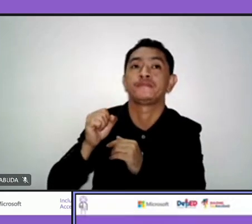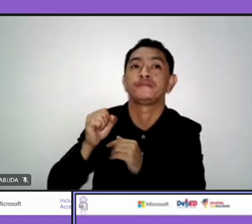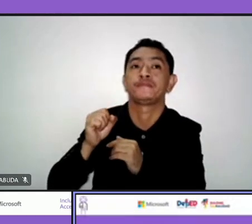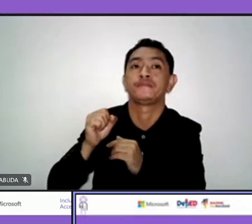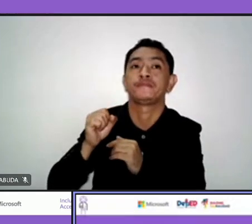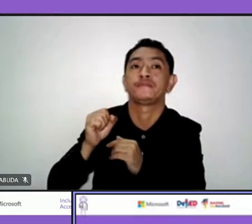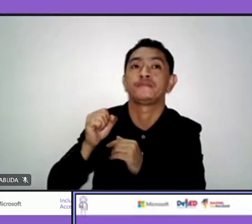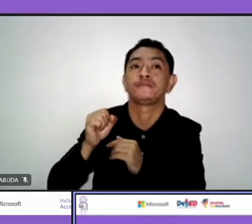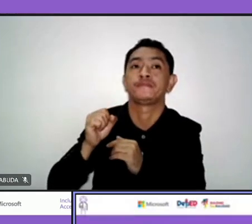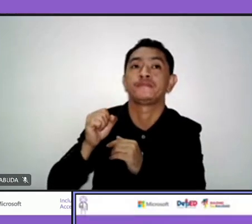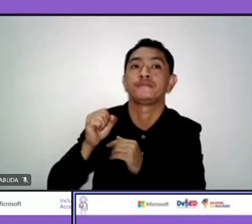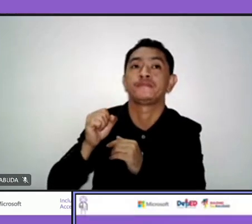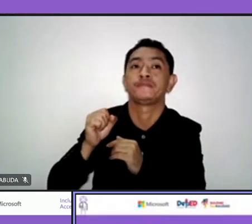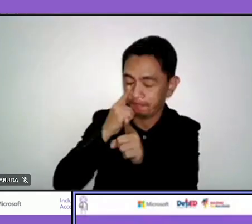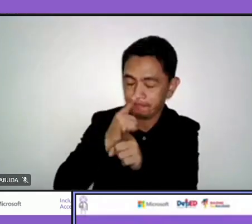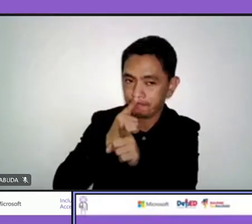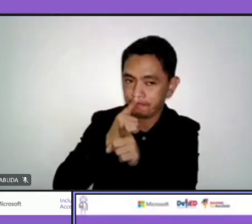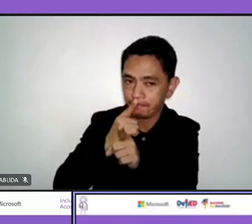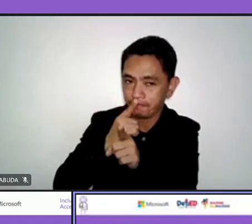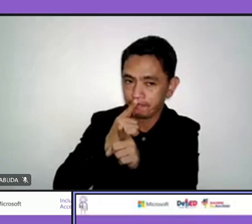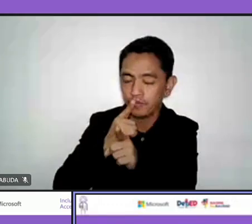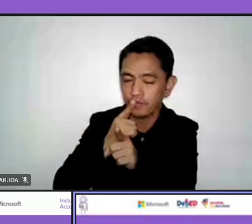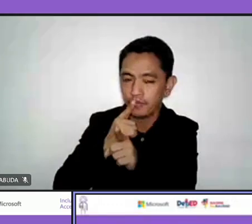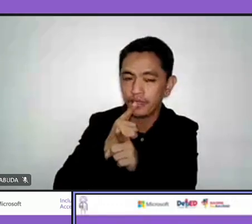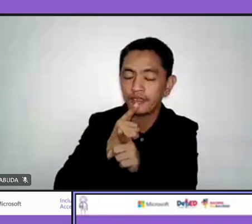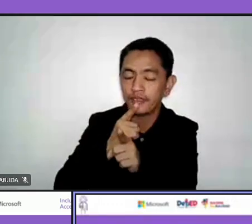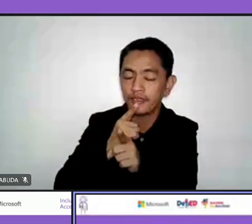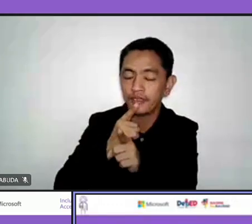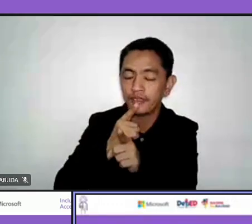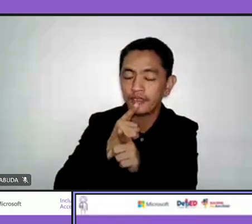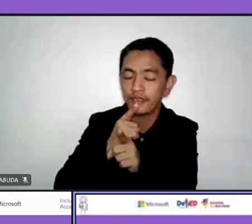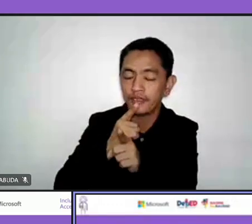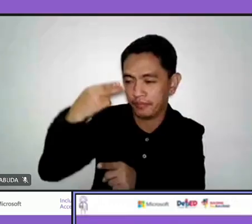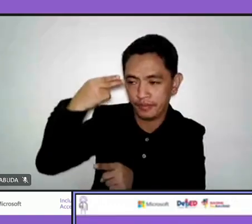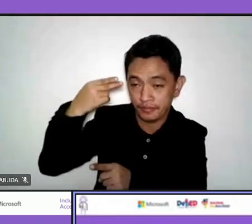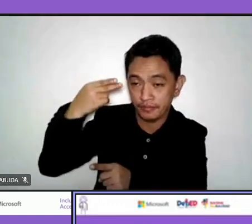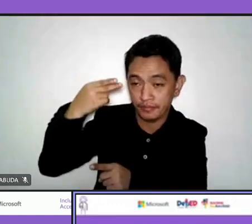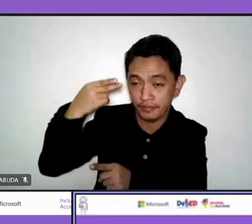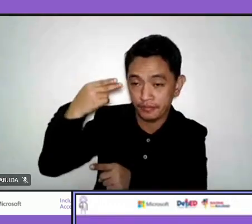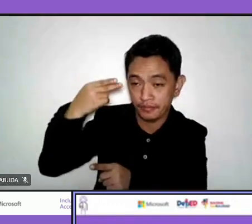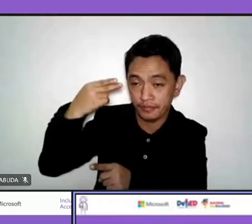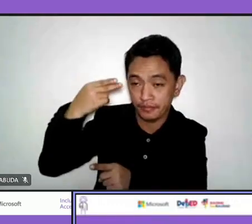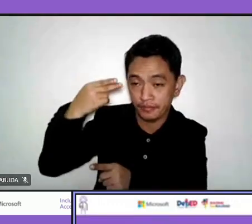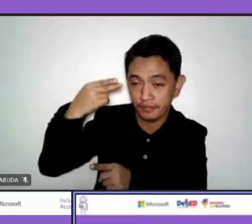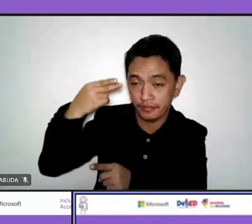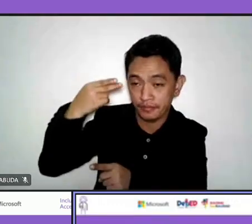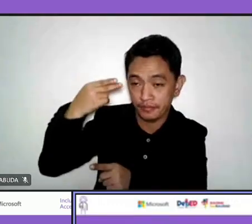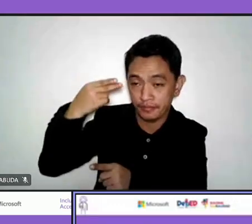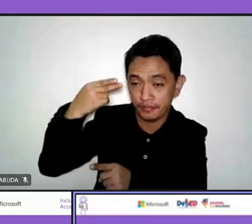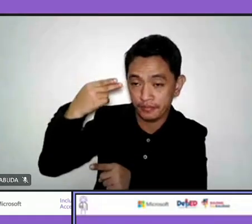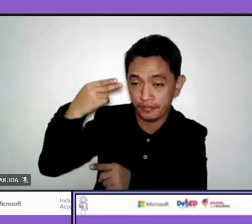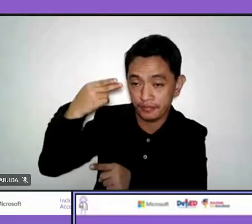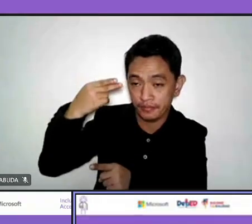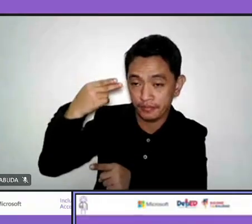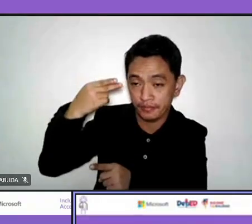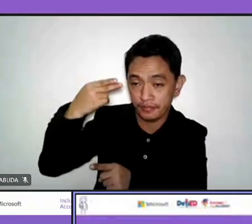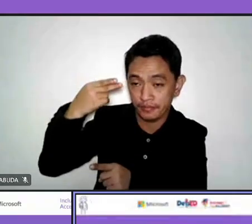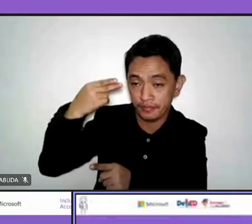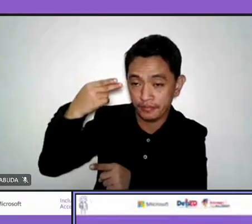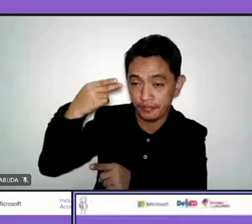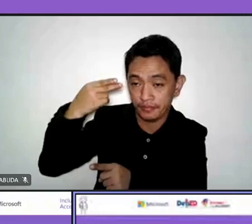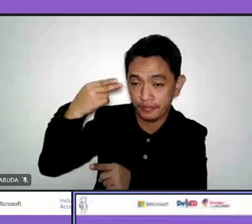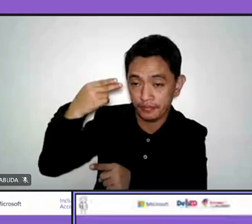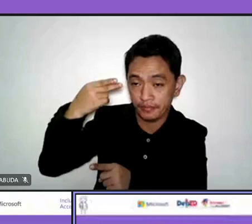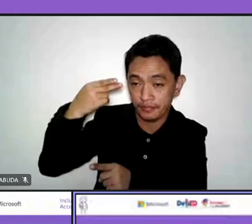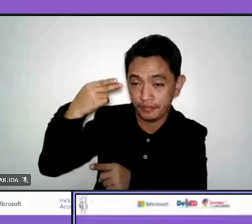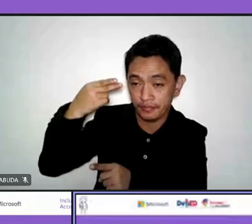with ICTS, one of our in charge sa mga conversion, even in the BLR. Tama po si Ma'am Hazel, kailangan